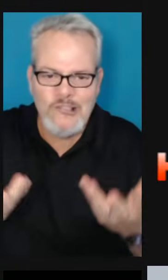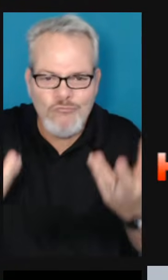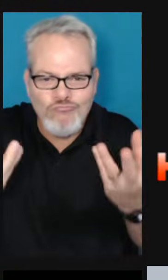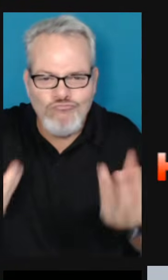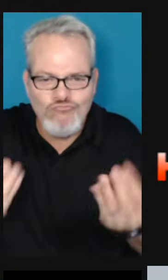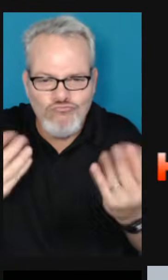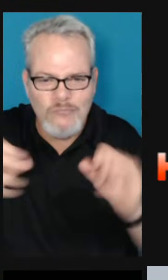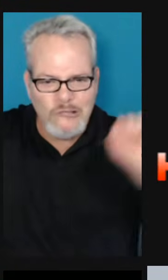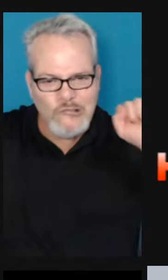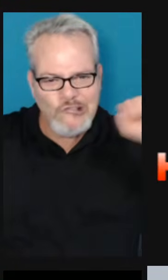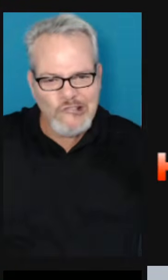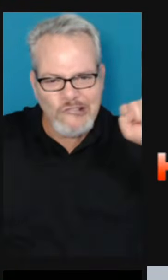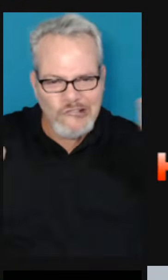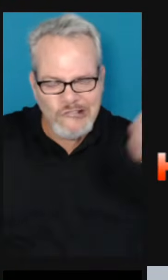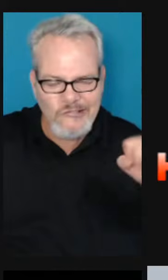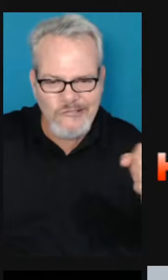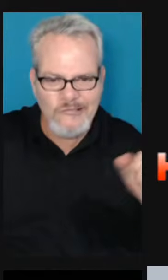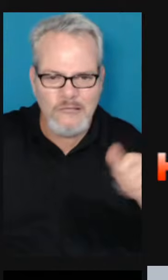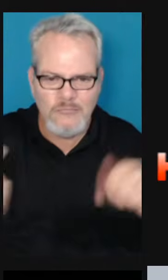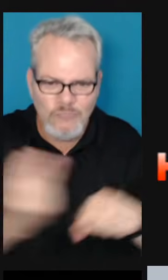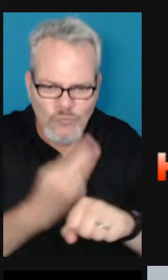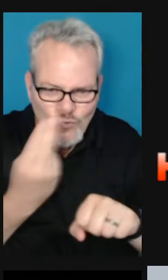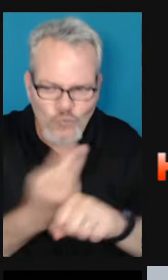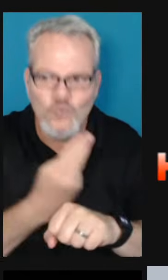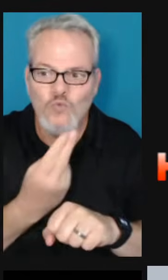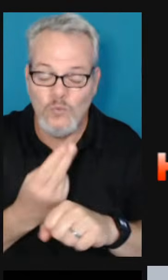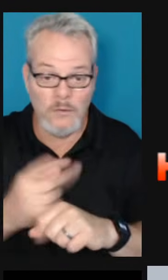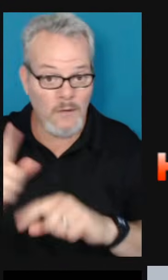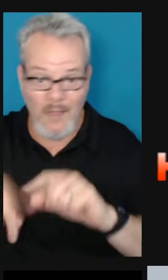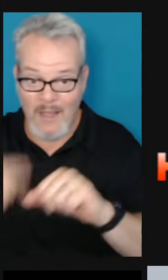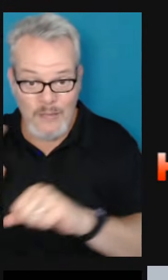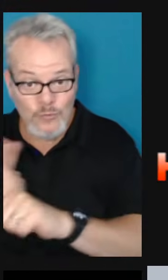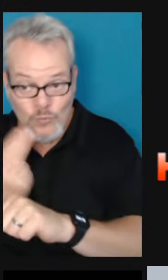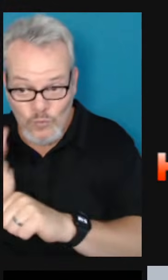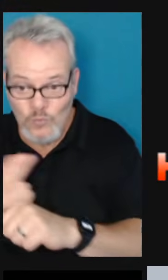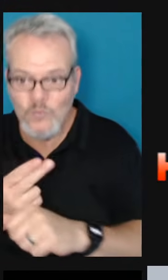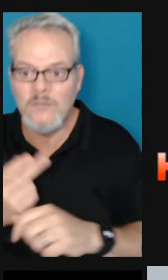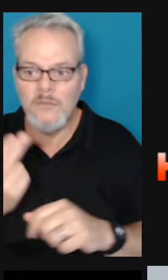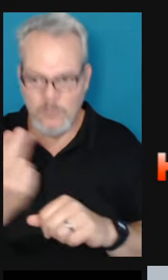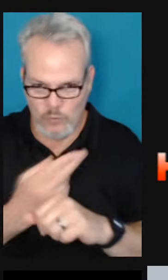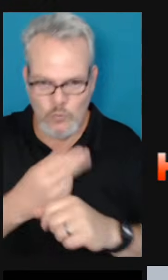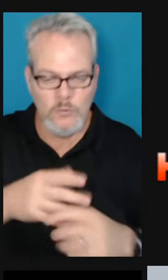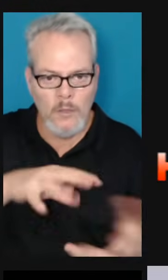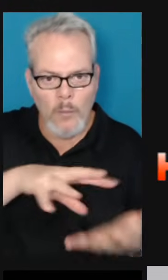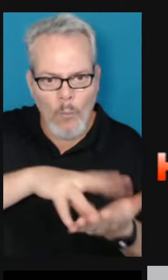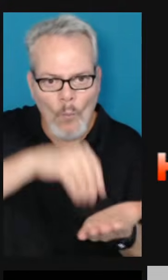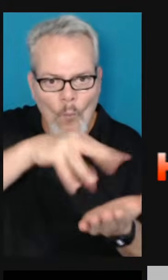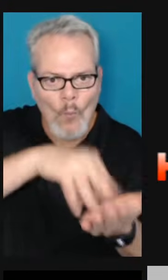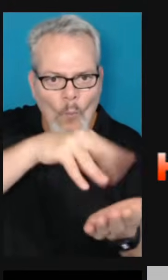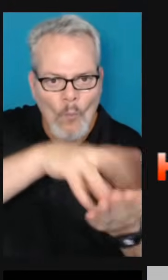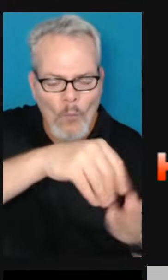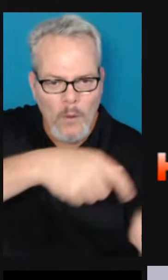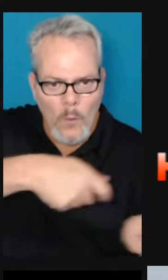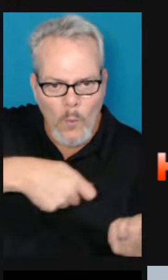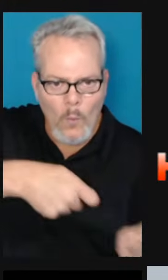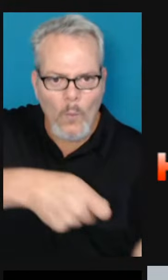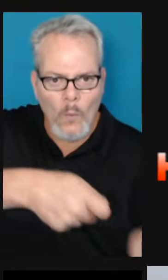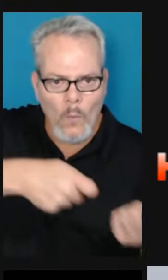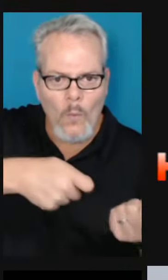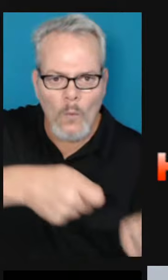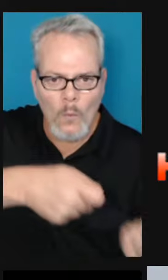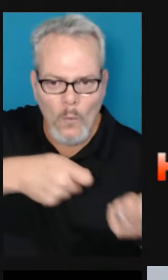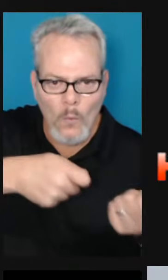possible. Where damp rags aren't possible, vacuum cleaning should be applied. Right after